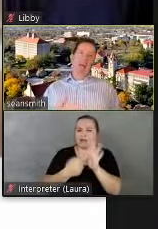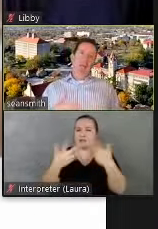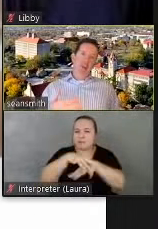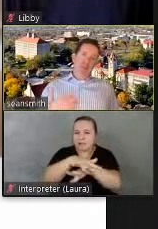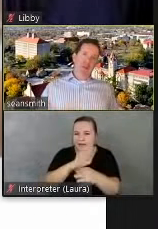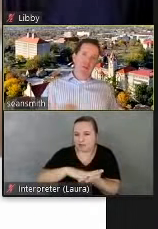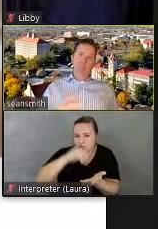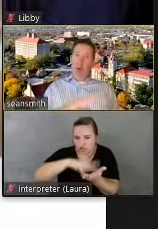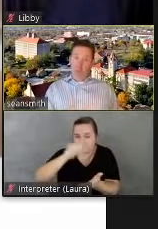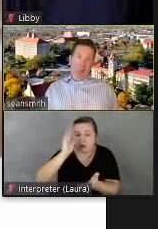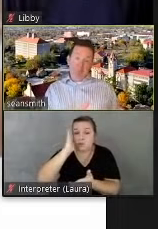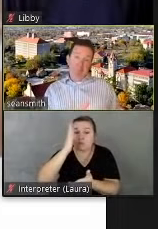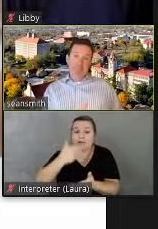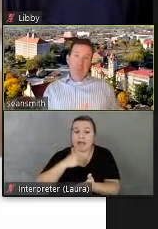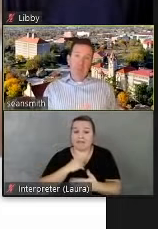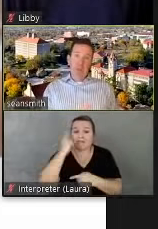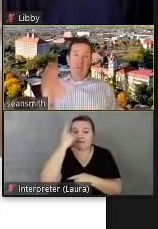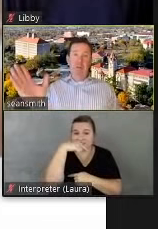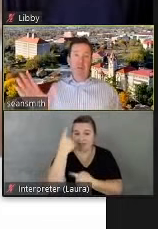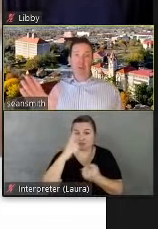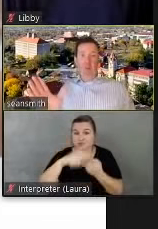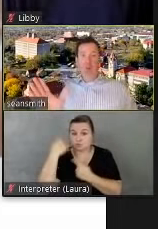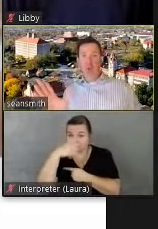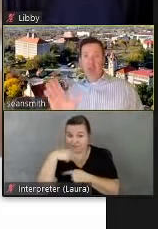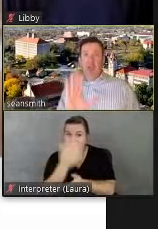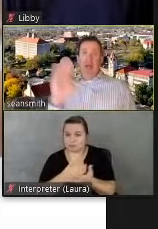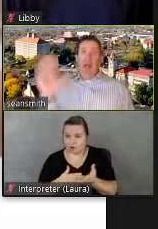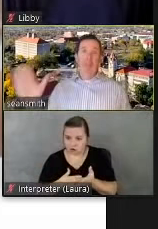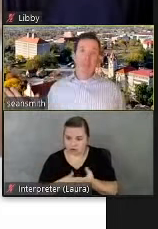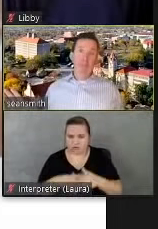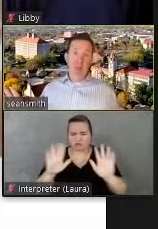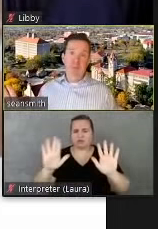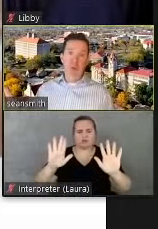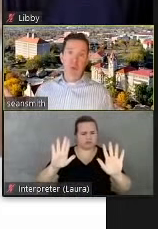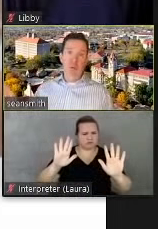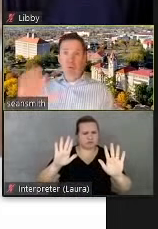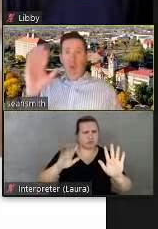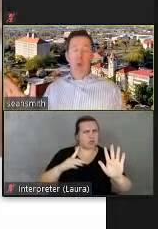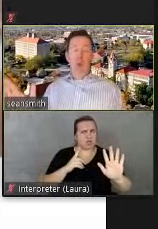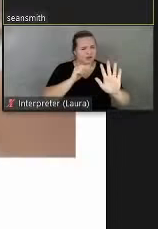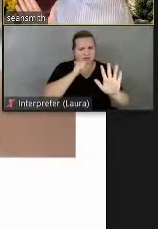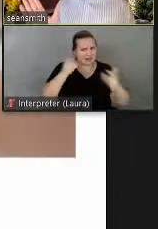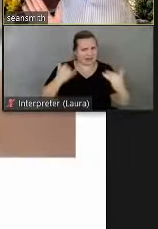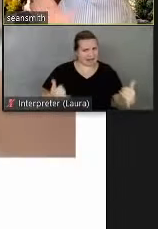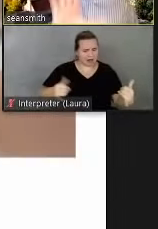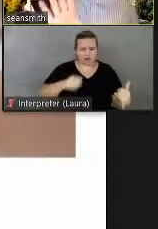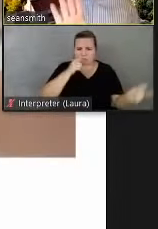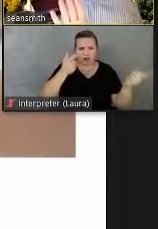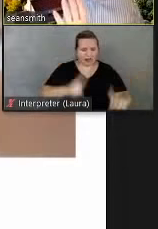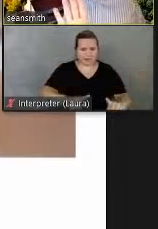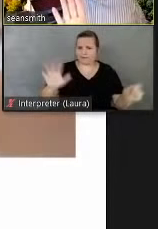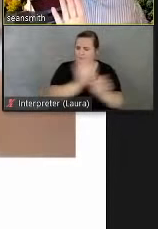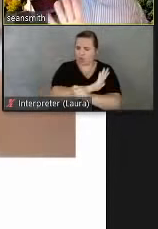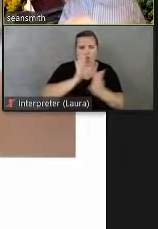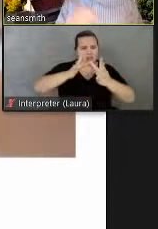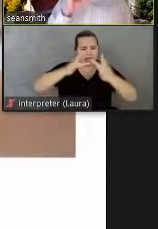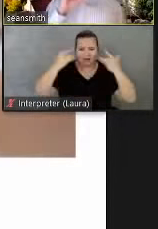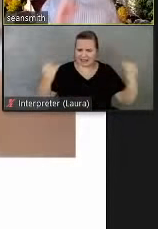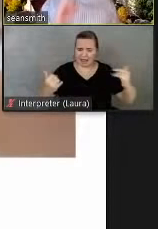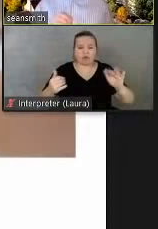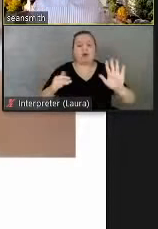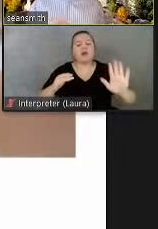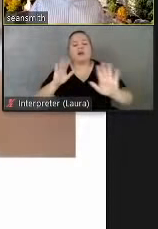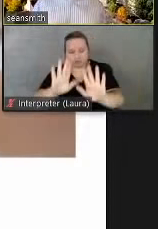going to have a face-to-face component, right? Now, some of us are like, well, Sean, that's not going to happen for the near future. We're going fully online. Okay. Well,